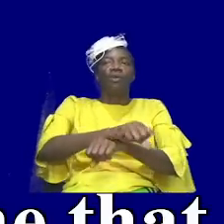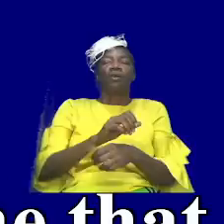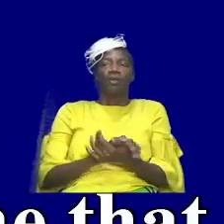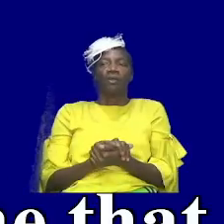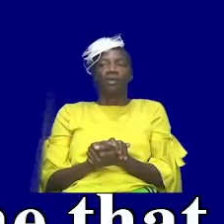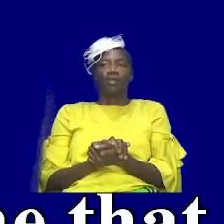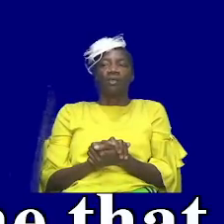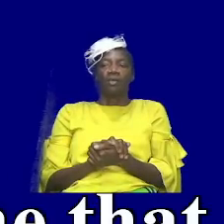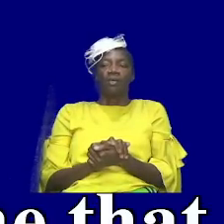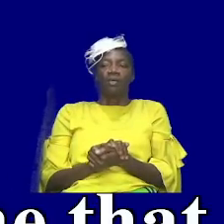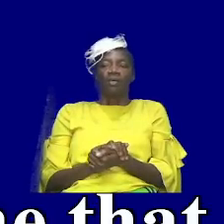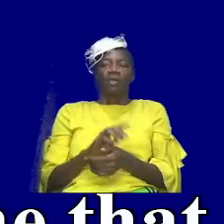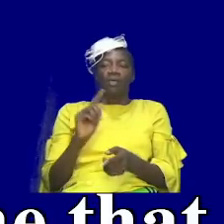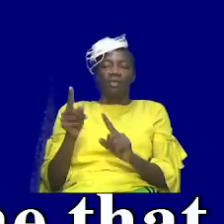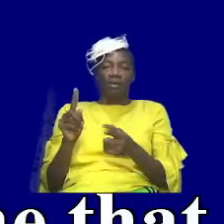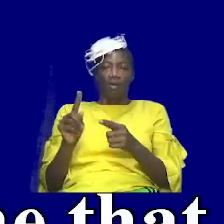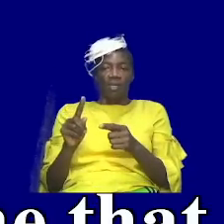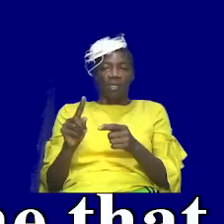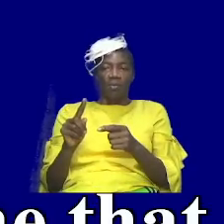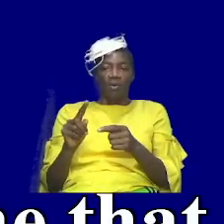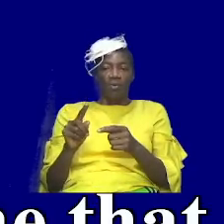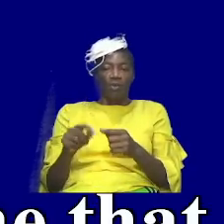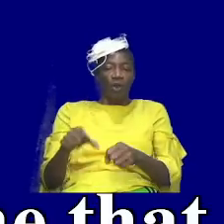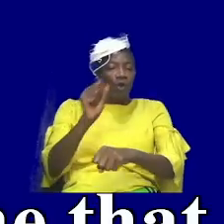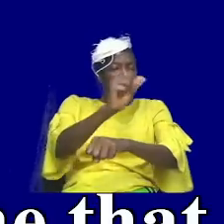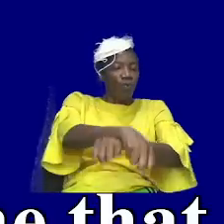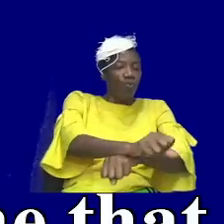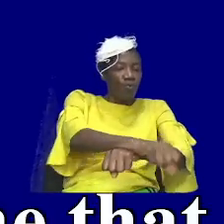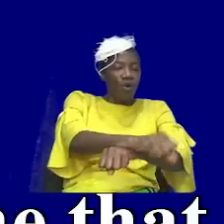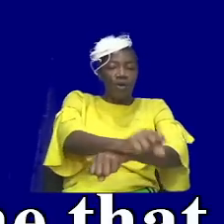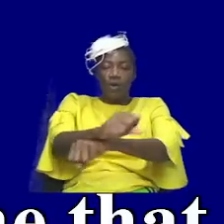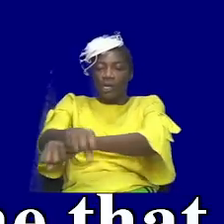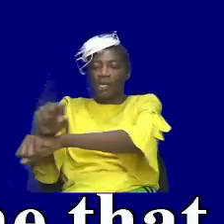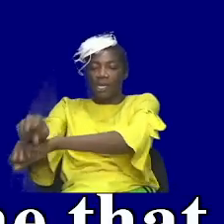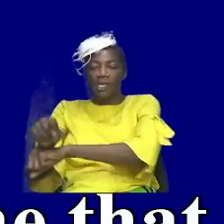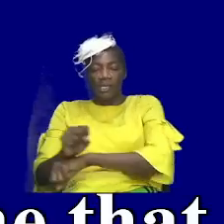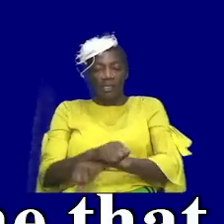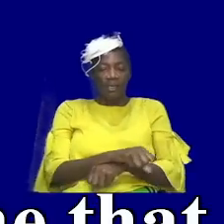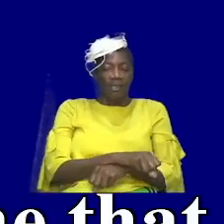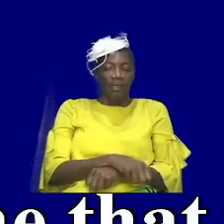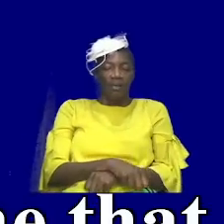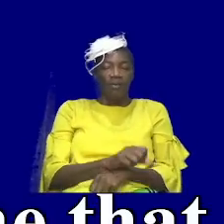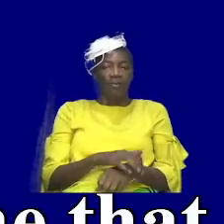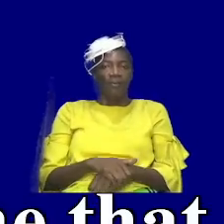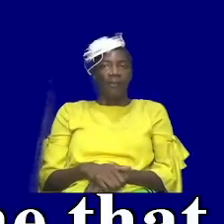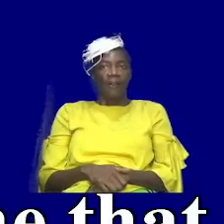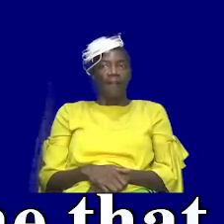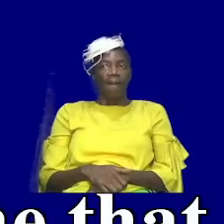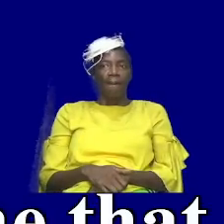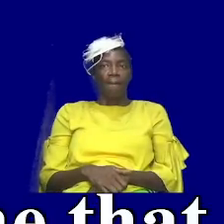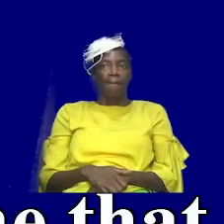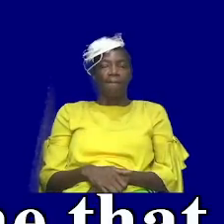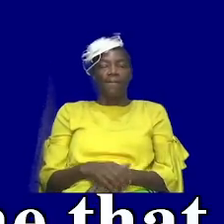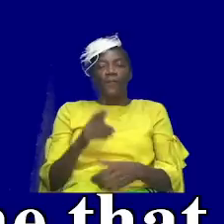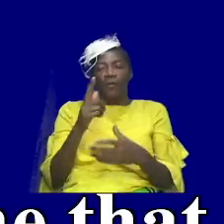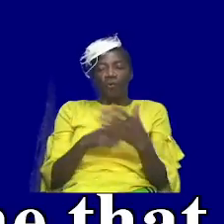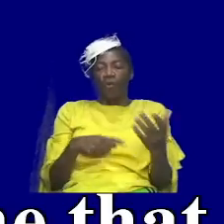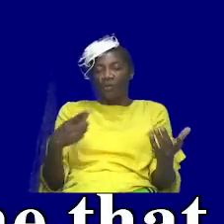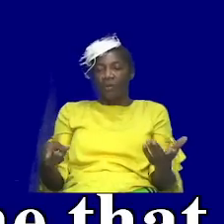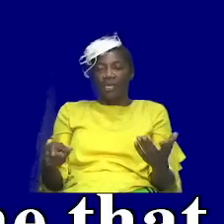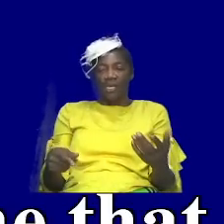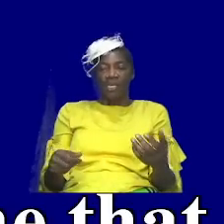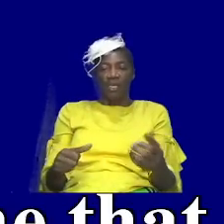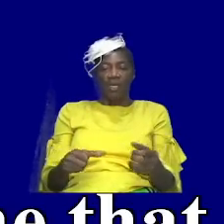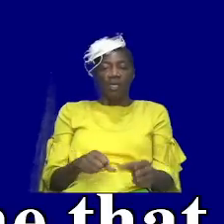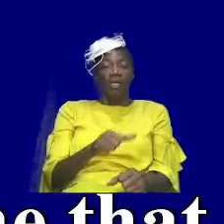an agricultural metaphor to say that what we are in is something of an agricultural